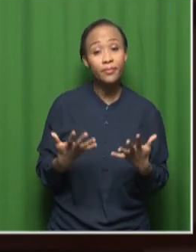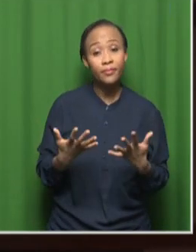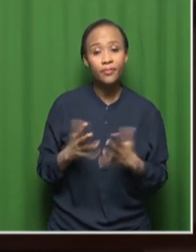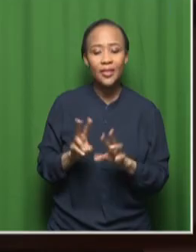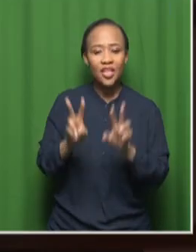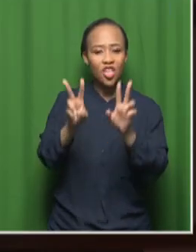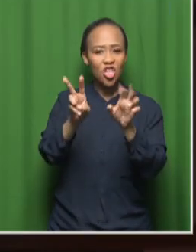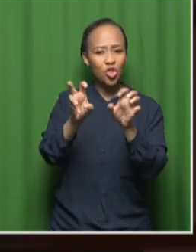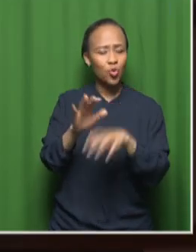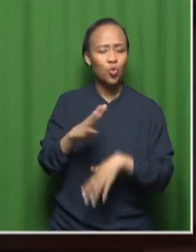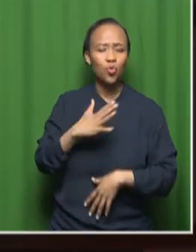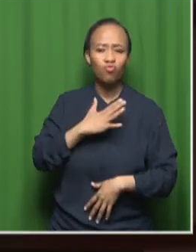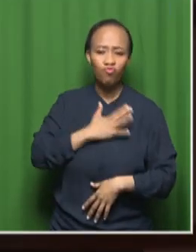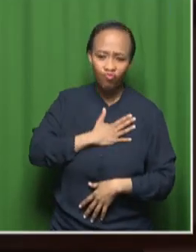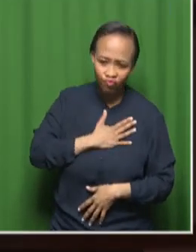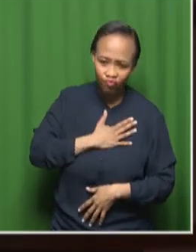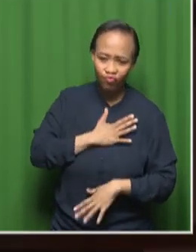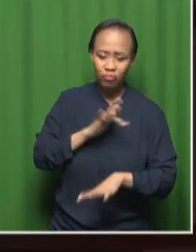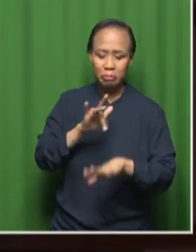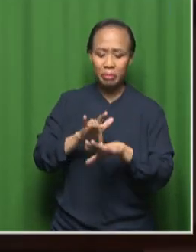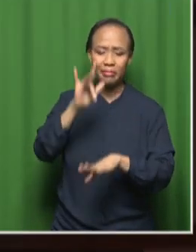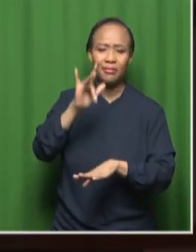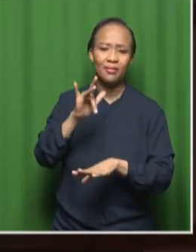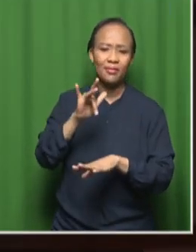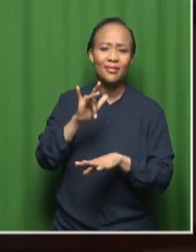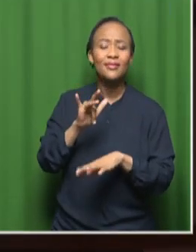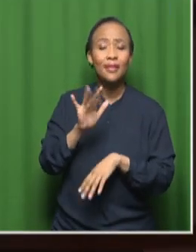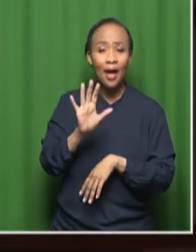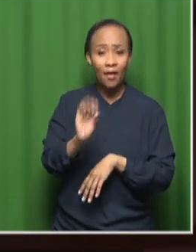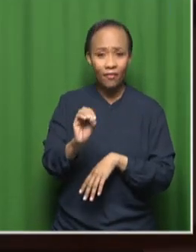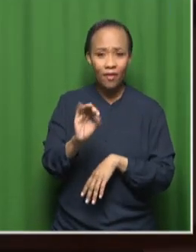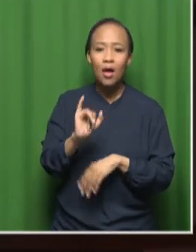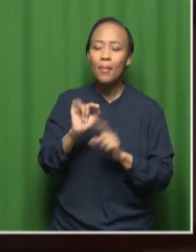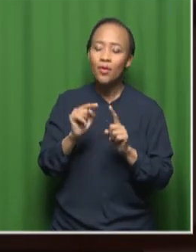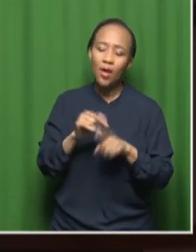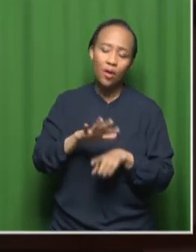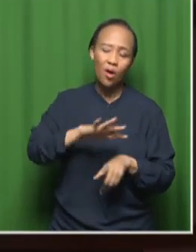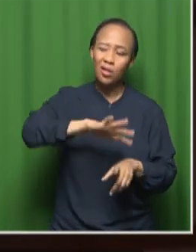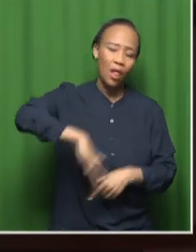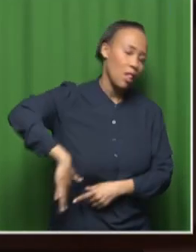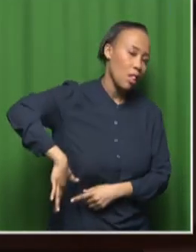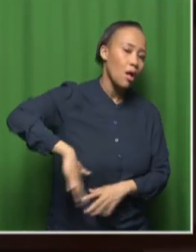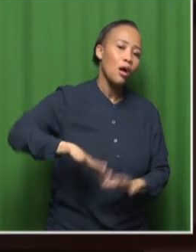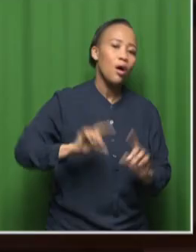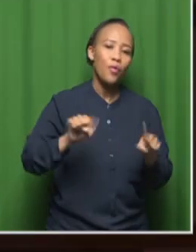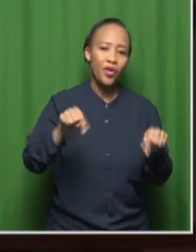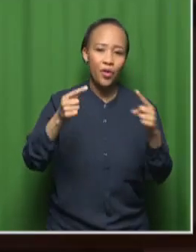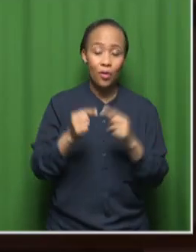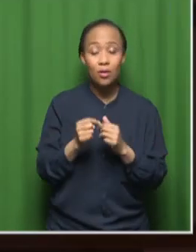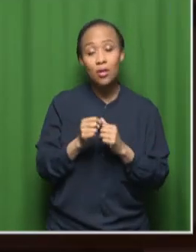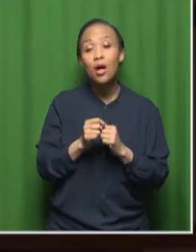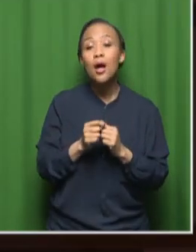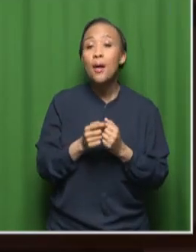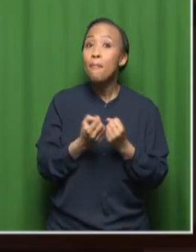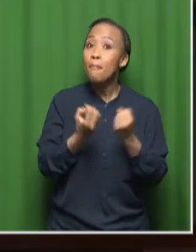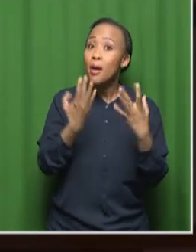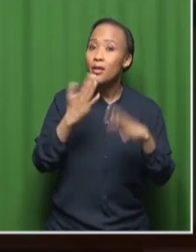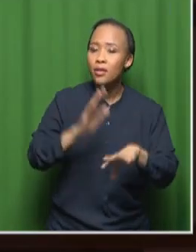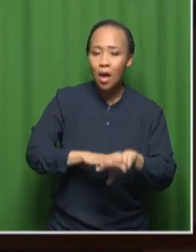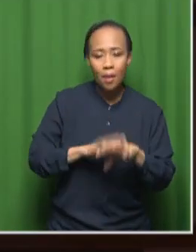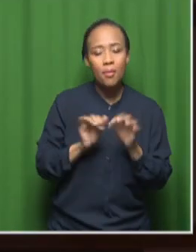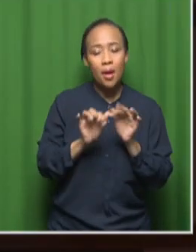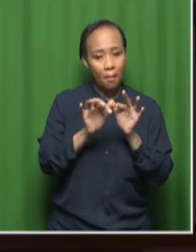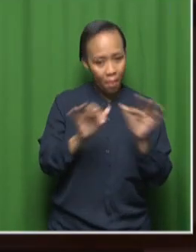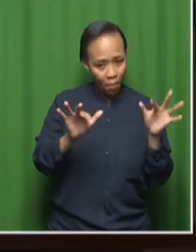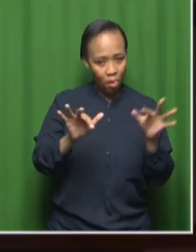and touching, but we can never shy away from anything. The least we can do, people get arrested in many times, but they don't even